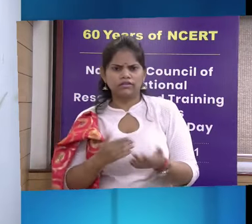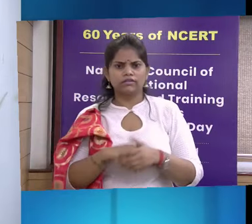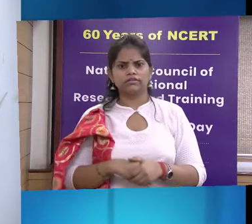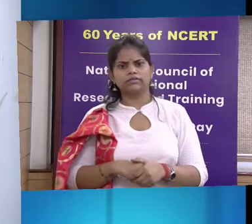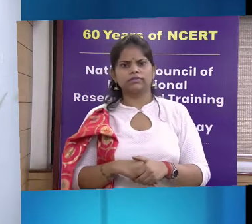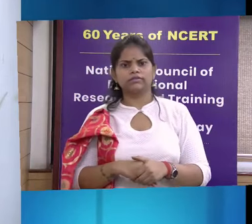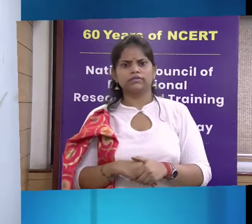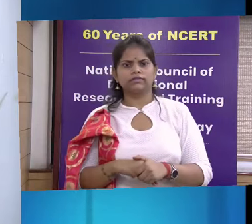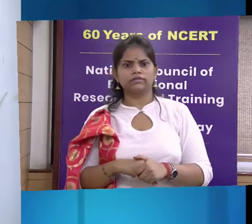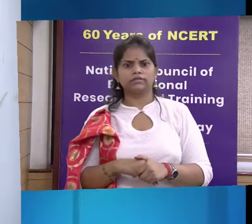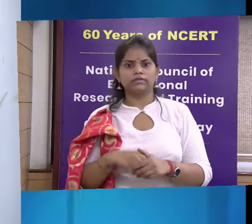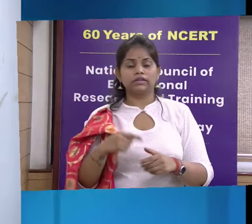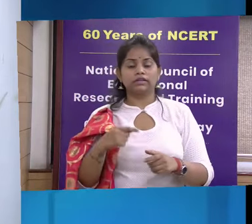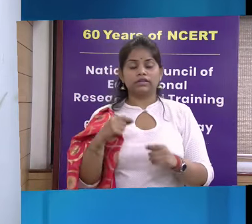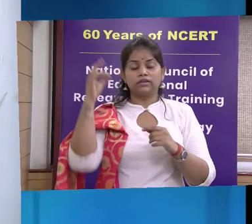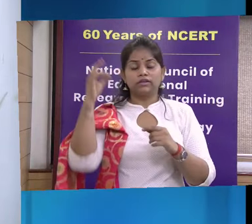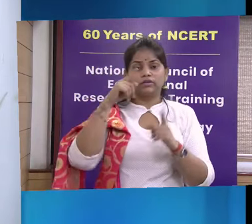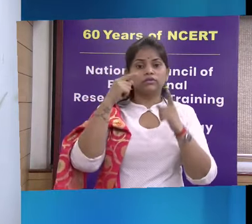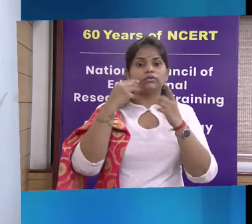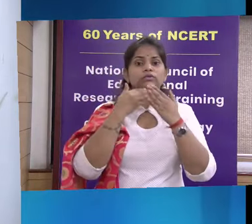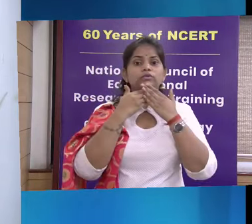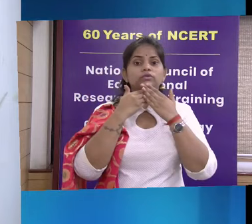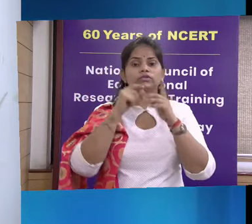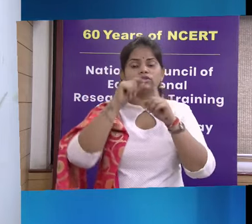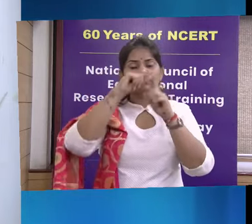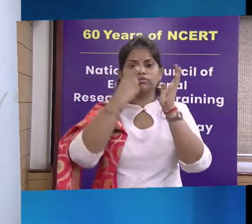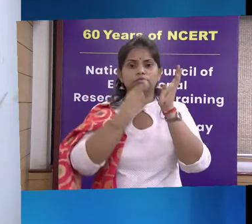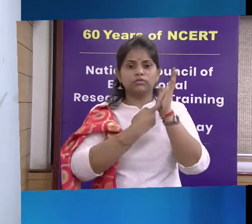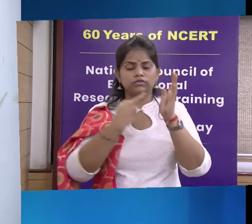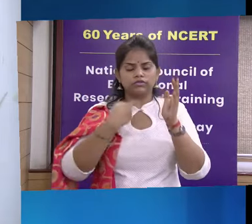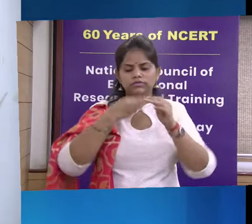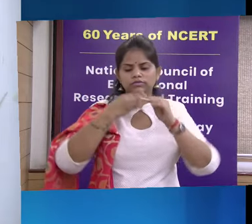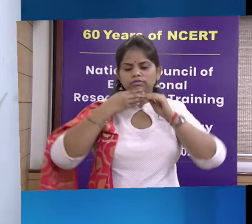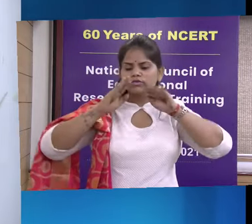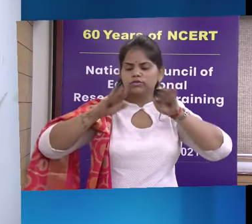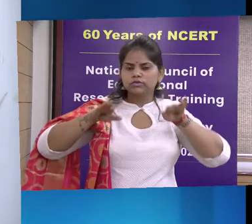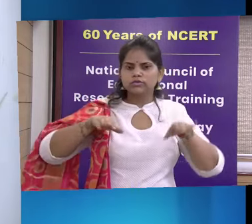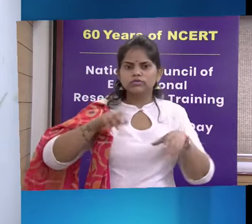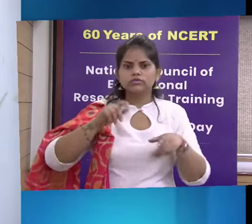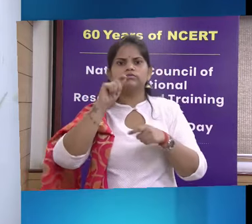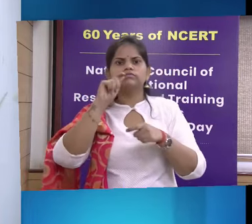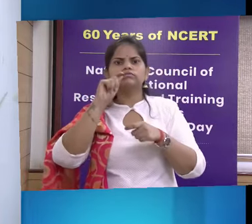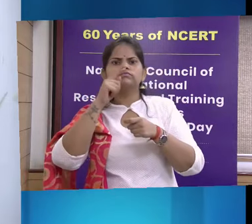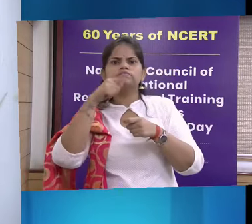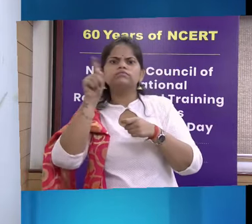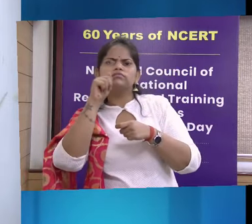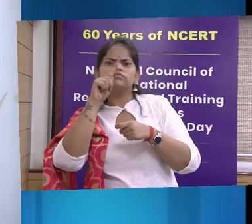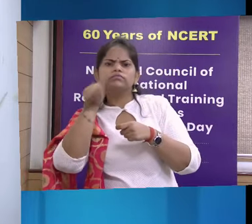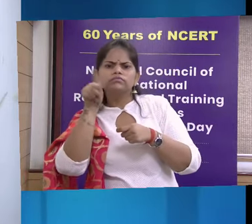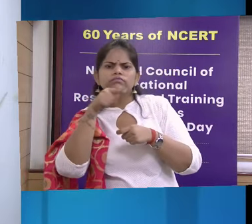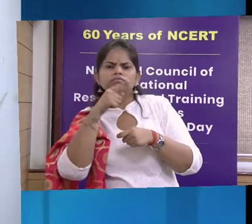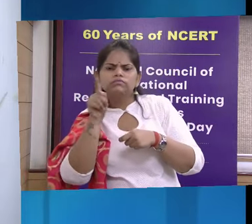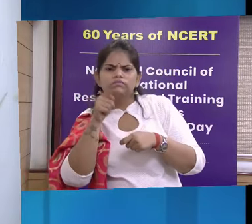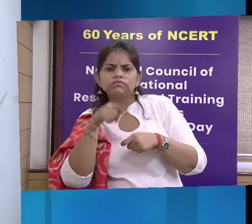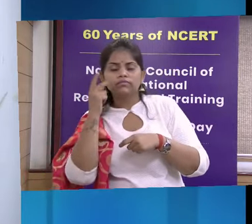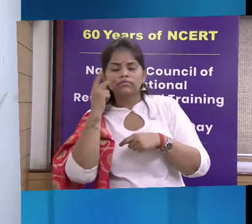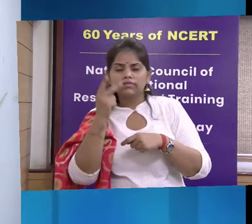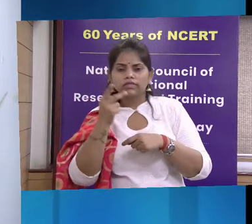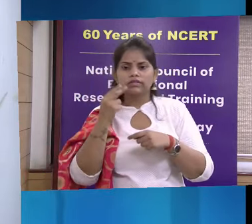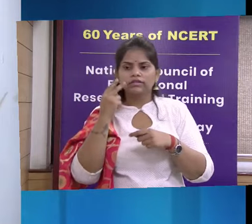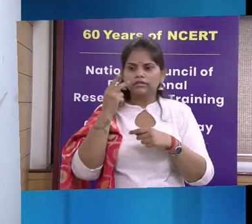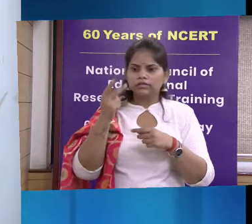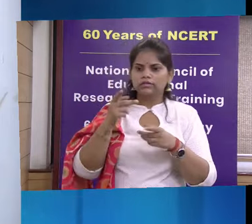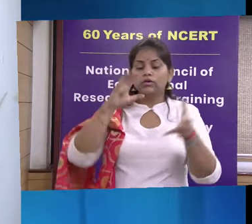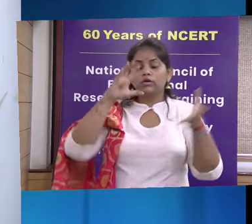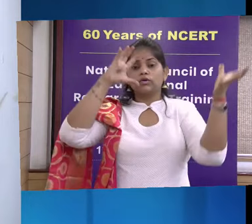New education policy will connect our students with their roots, but will also make them a